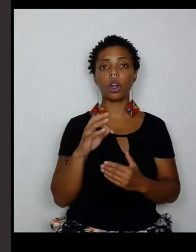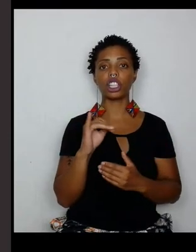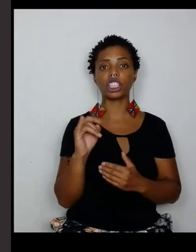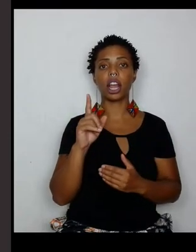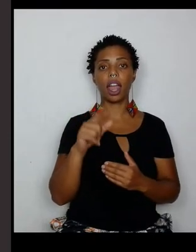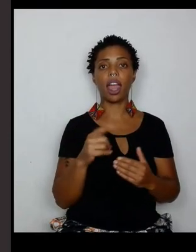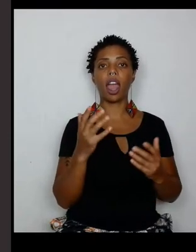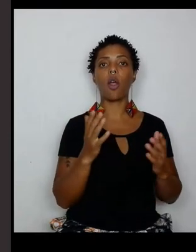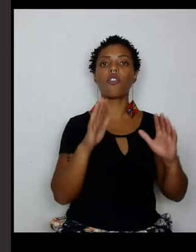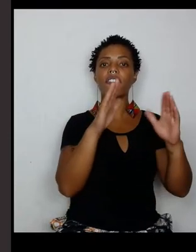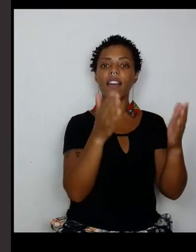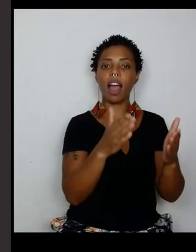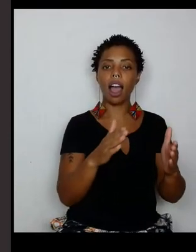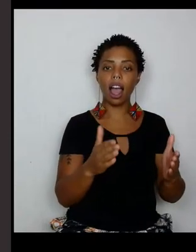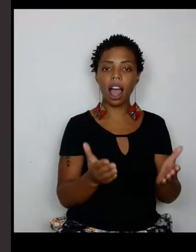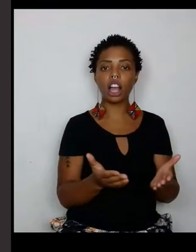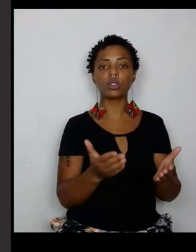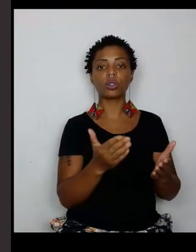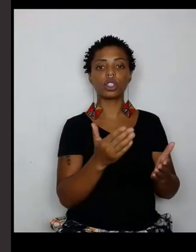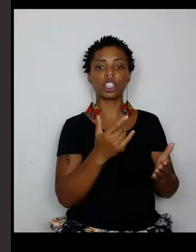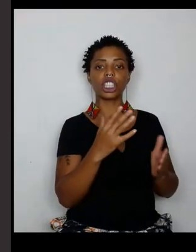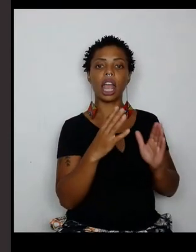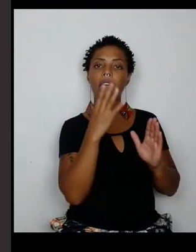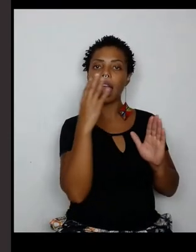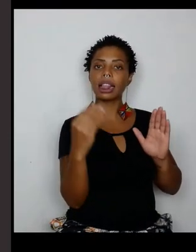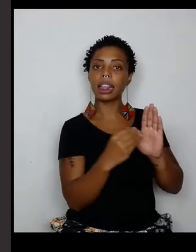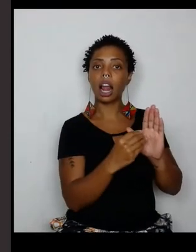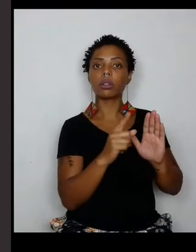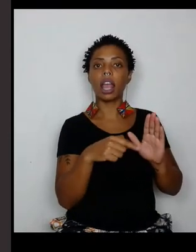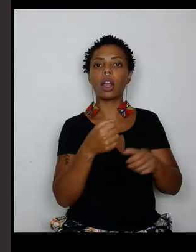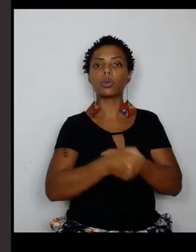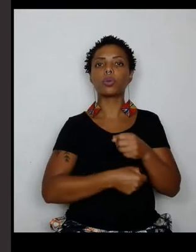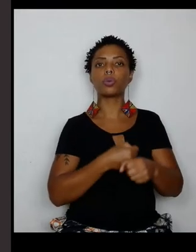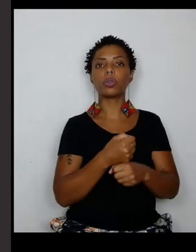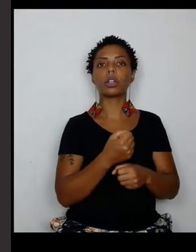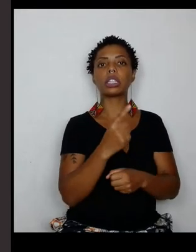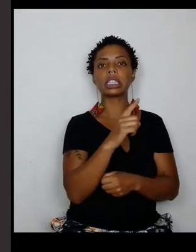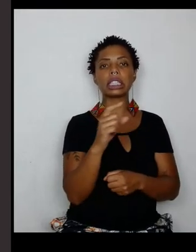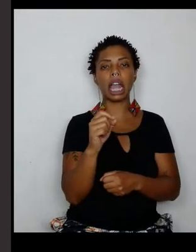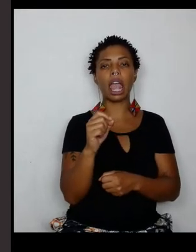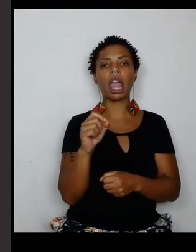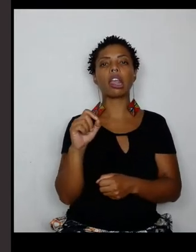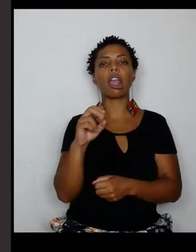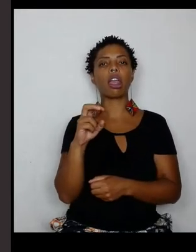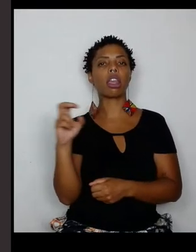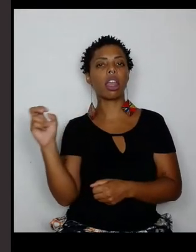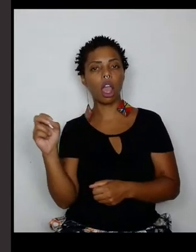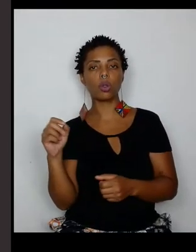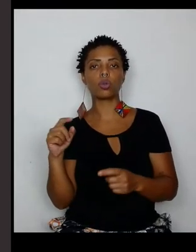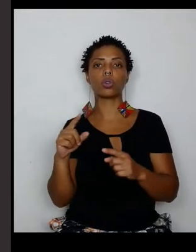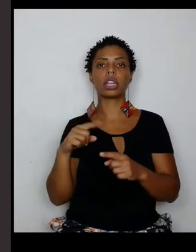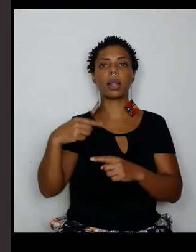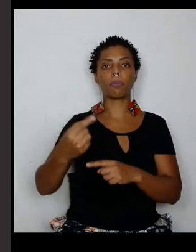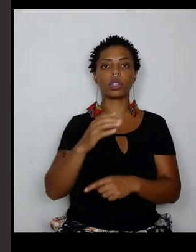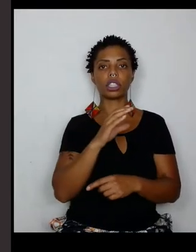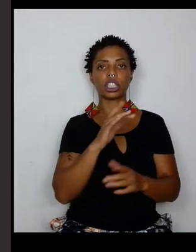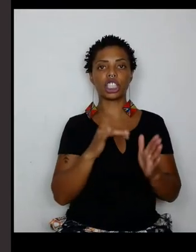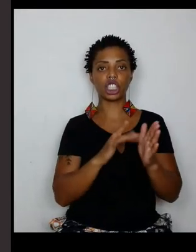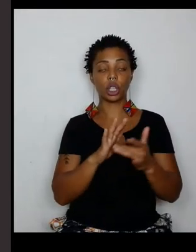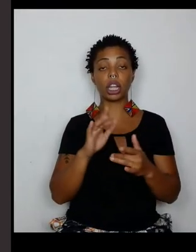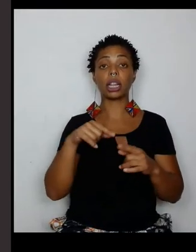500 ce late in his career gogan turned increasingly to the ancient mediterranean mediterranean for example by